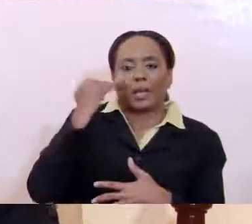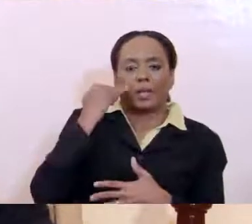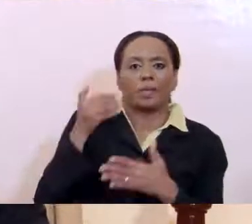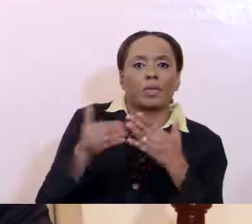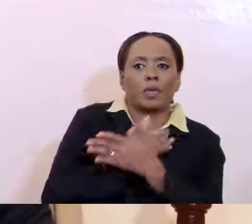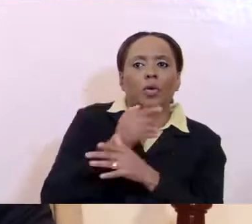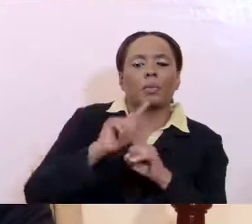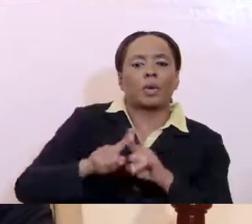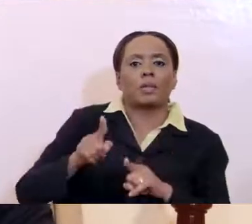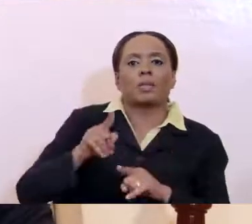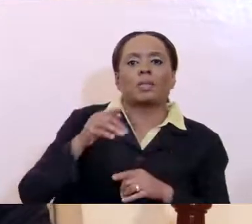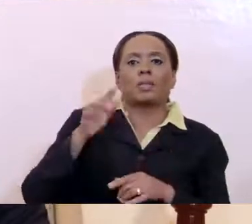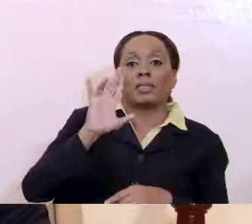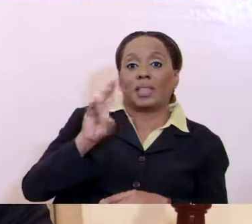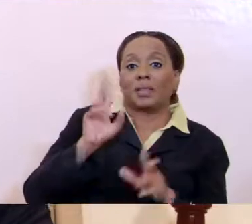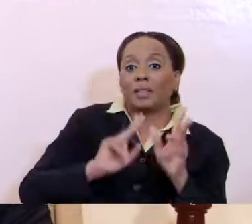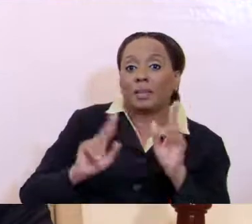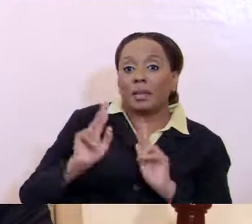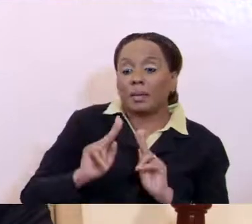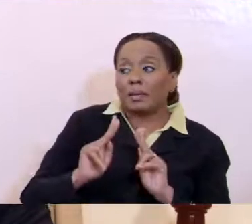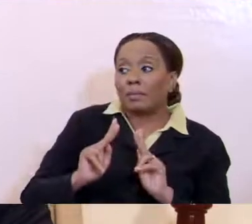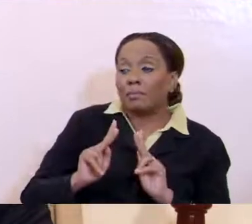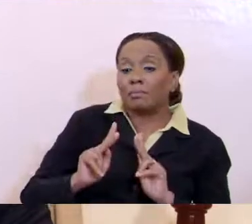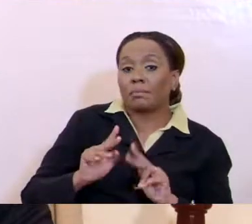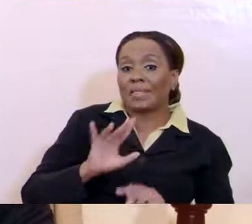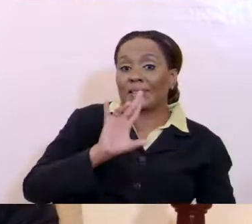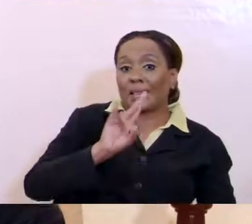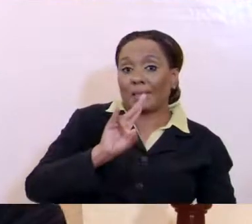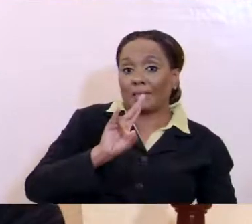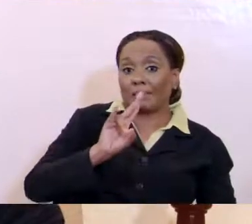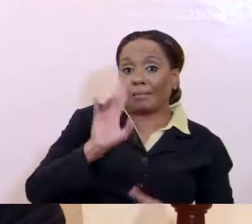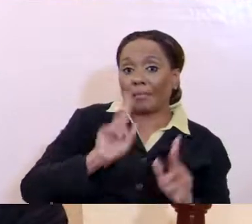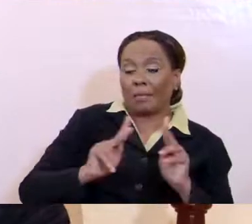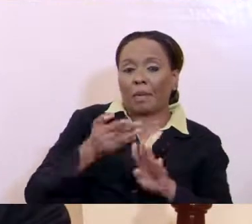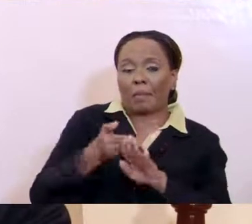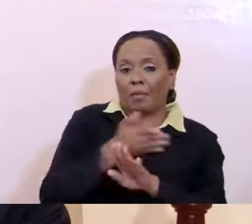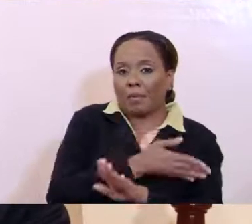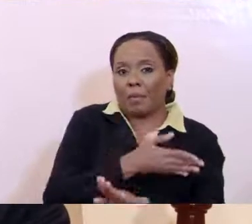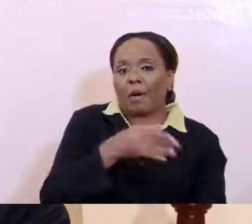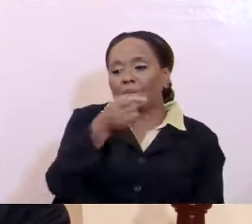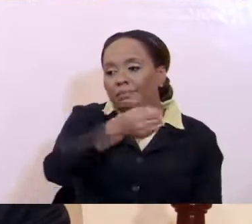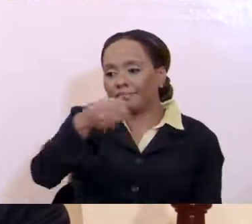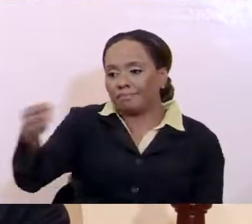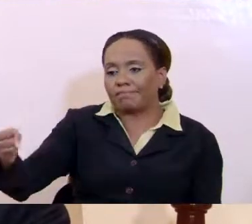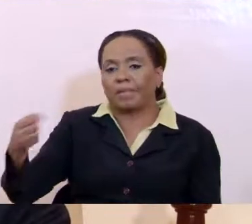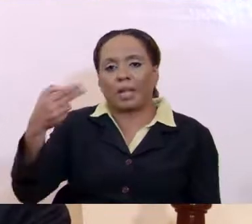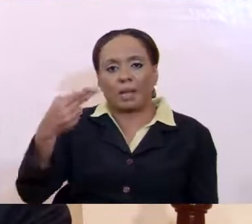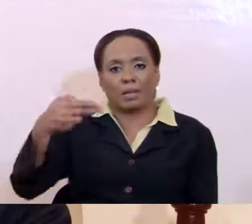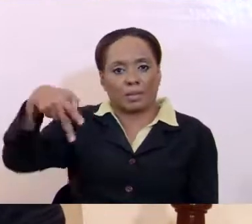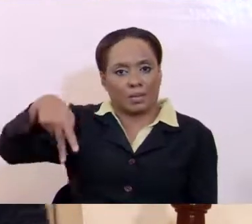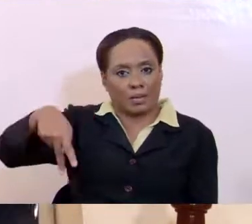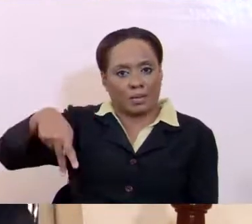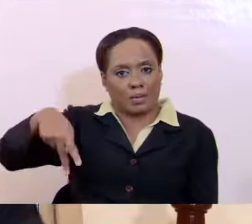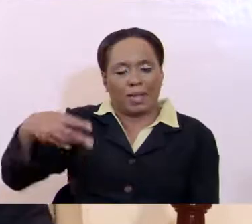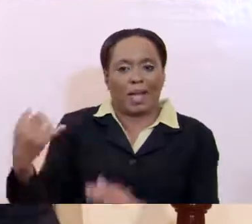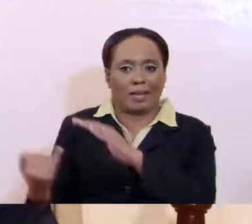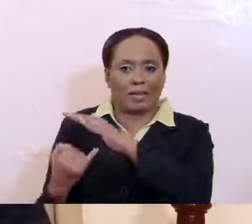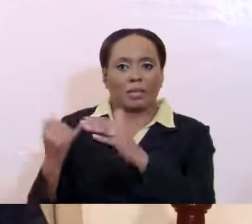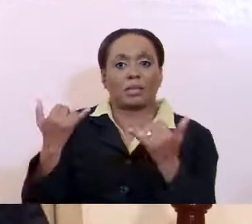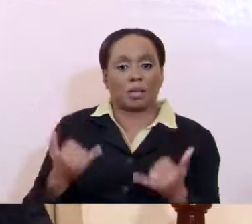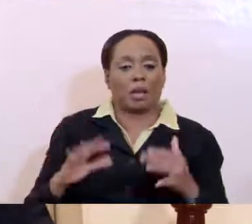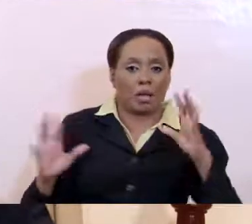COVID. So 7 of the 45 cases were persons who were previously admitted to the Harrison's Point facility. So in